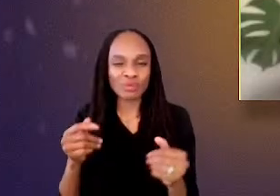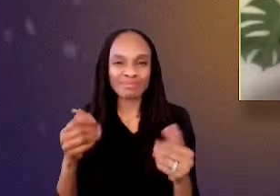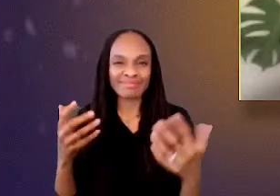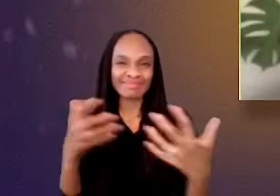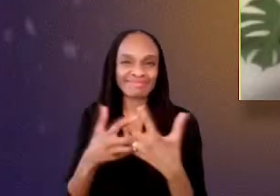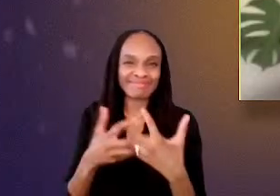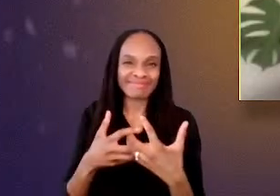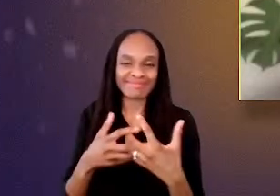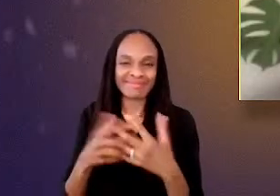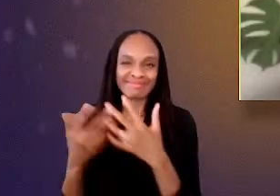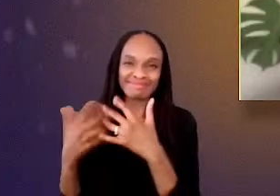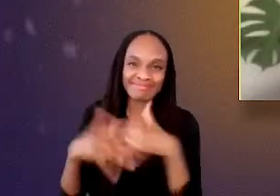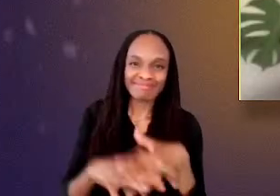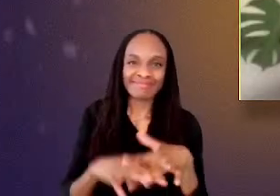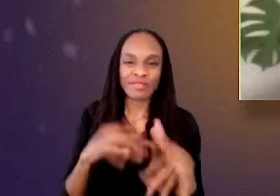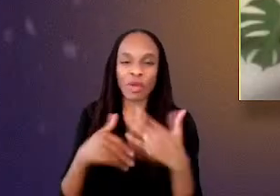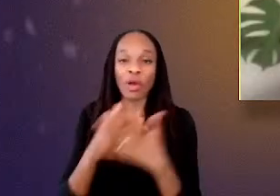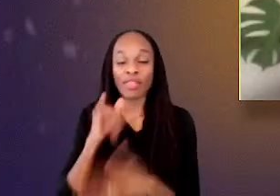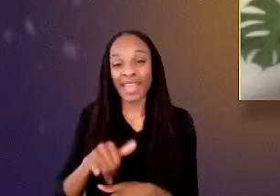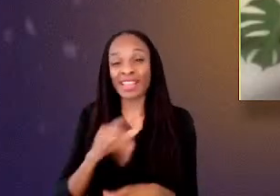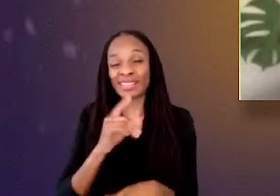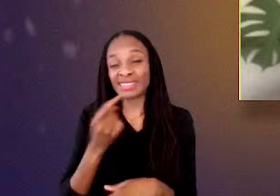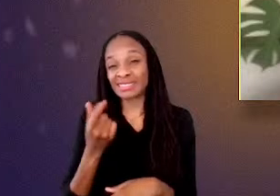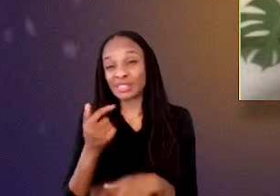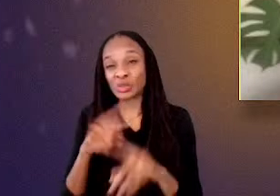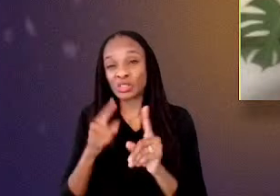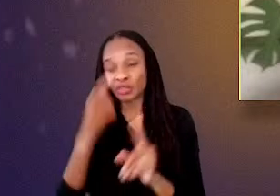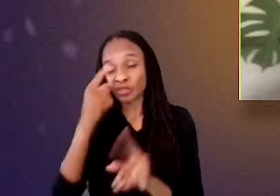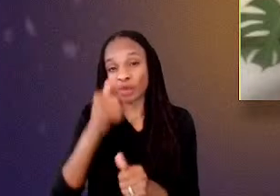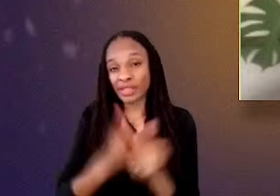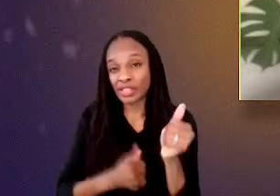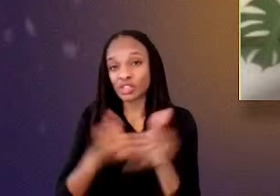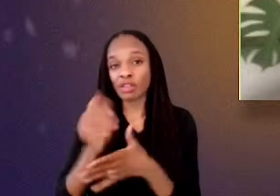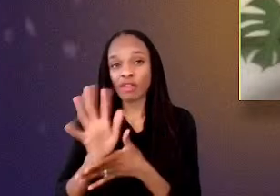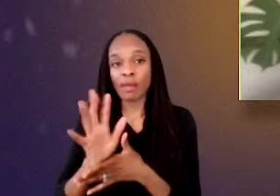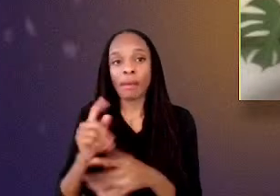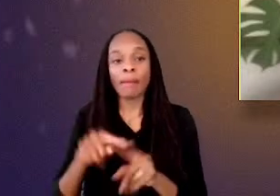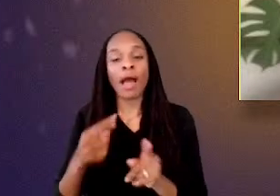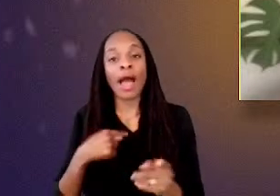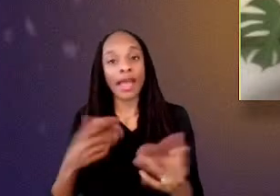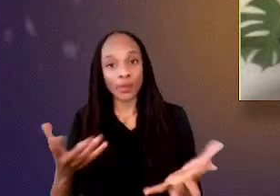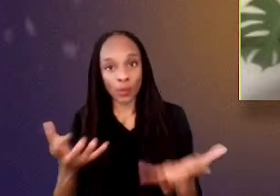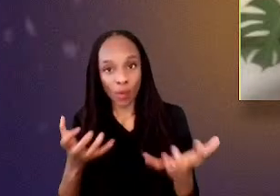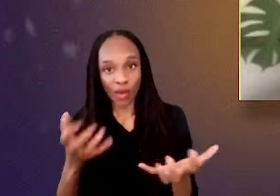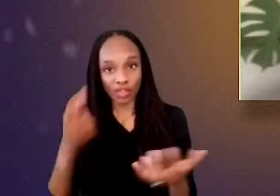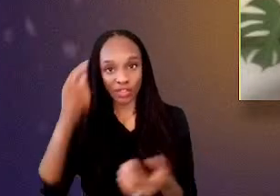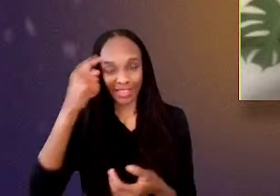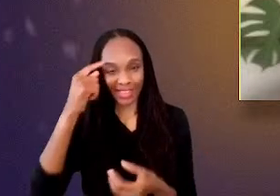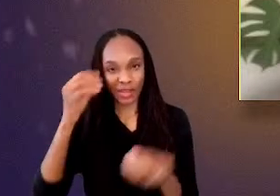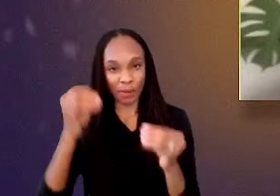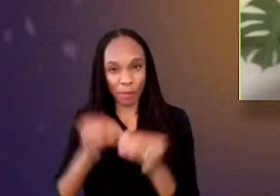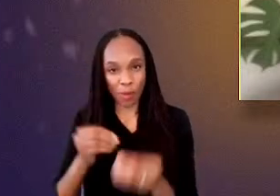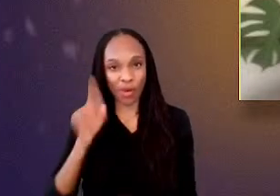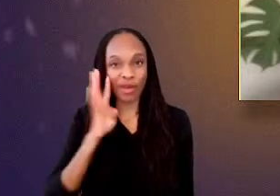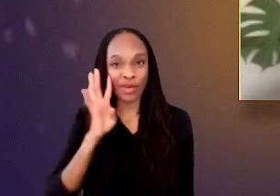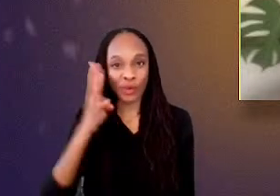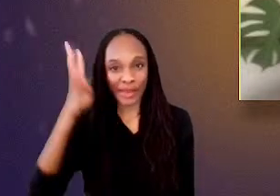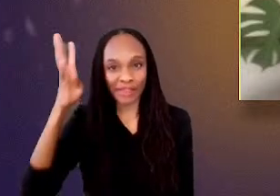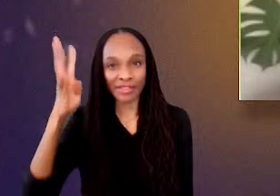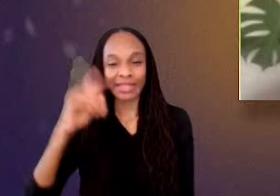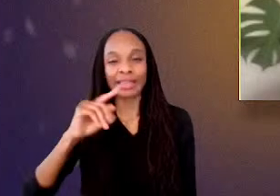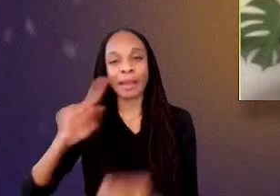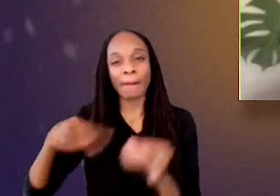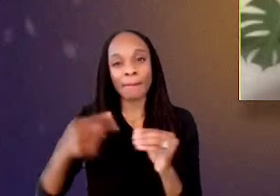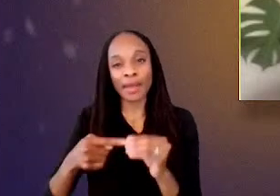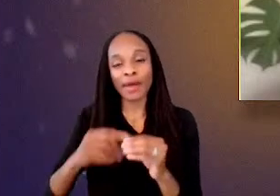going to be slightly different for every film, but I want to think more creatively about